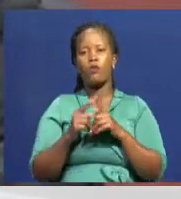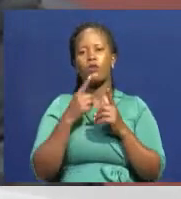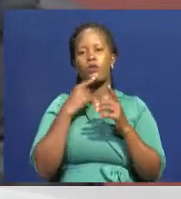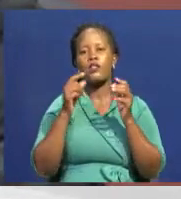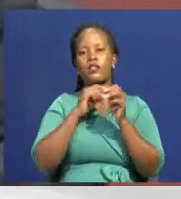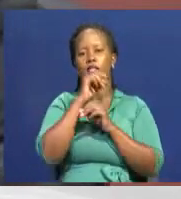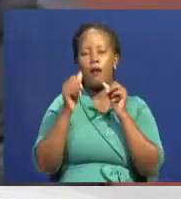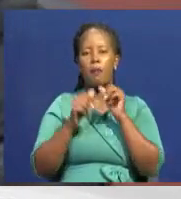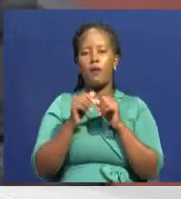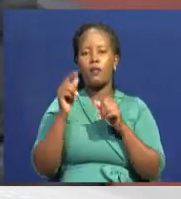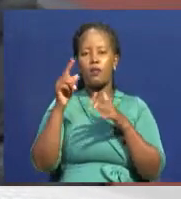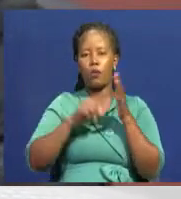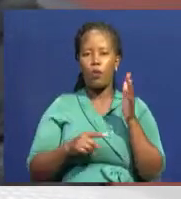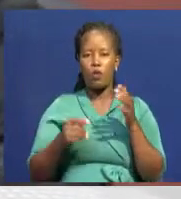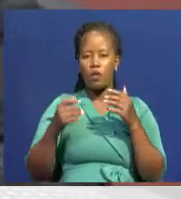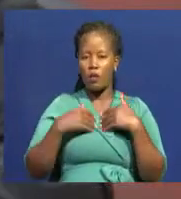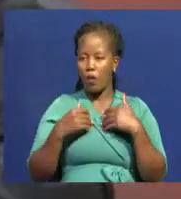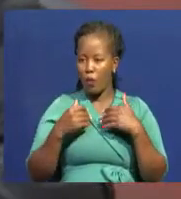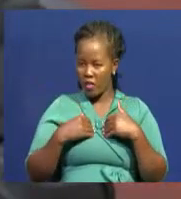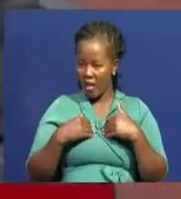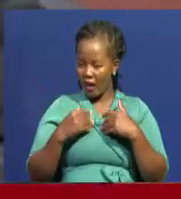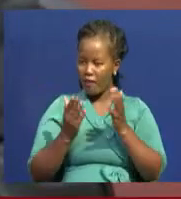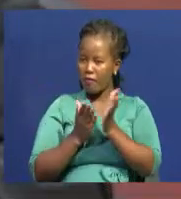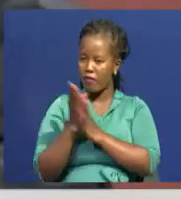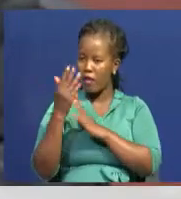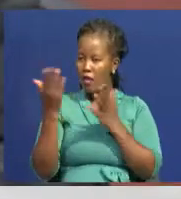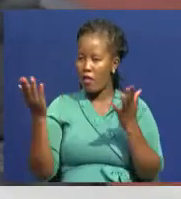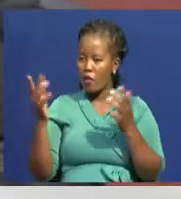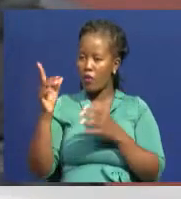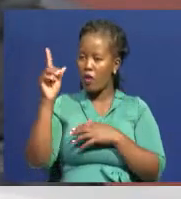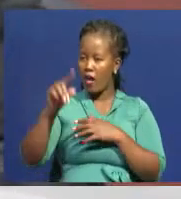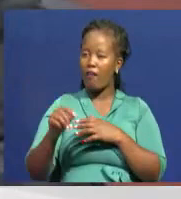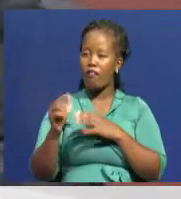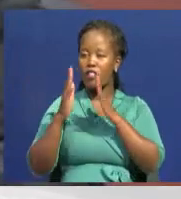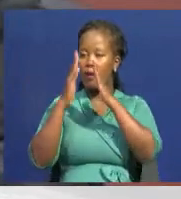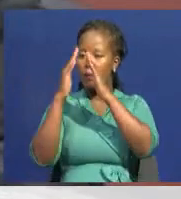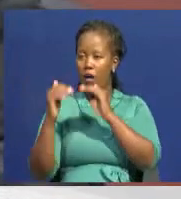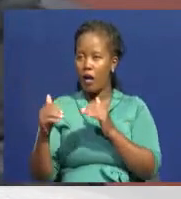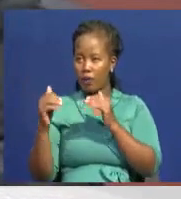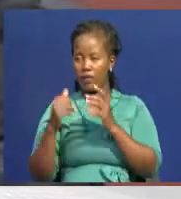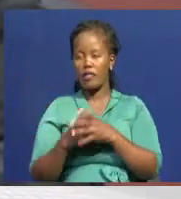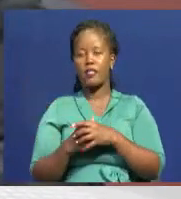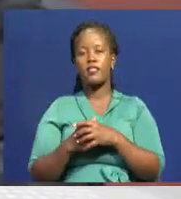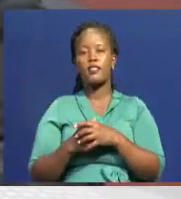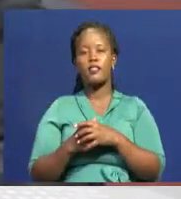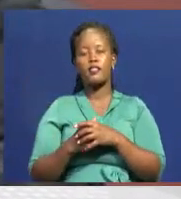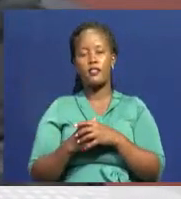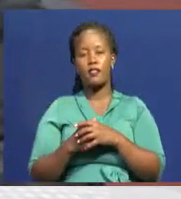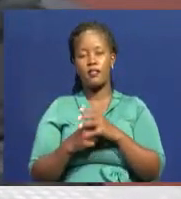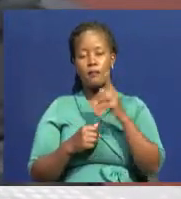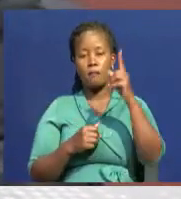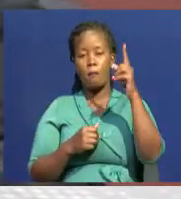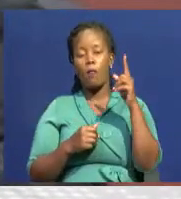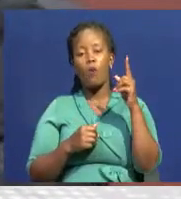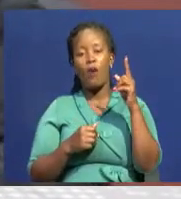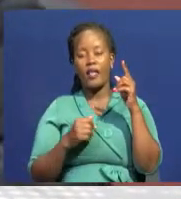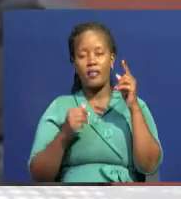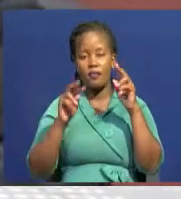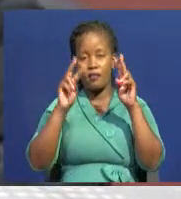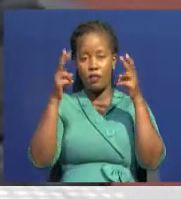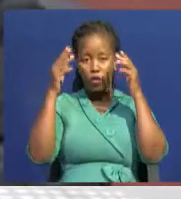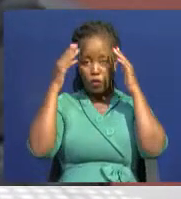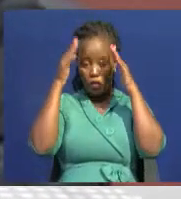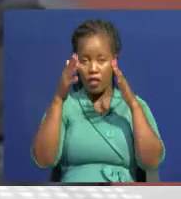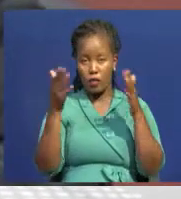what we're doing in terms of the affordable housing. One key aspect we're going to emphasize on is